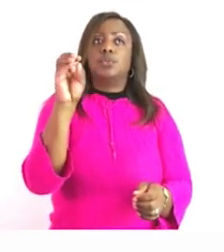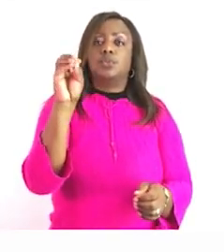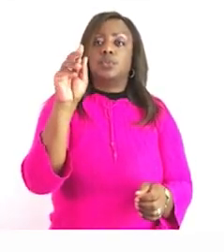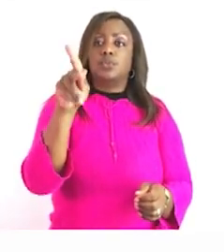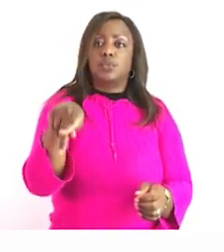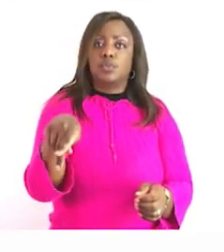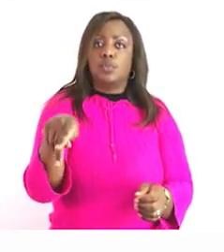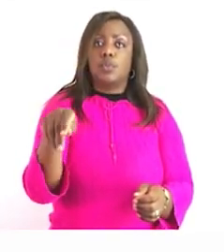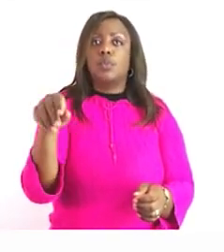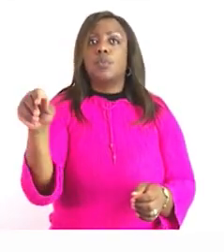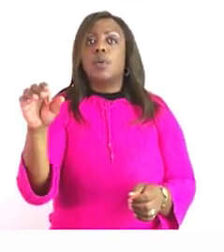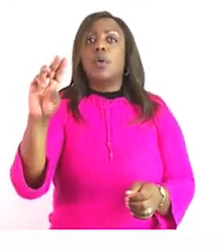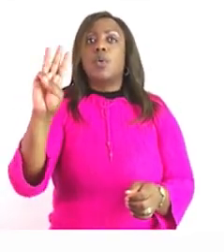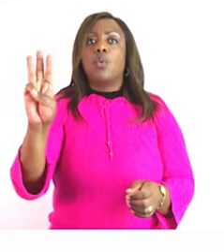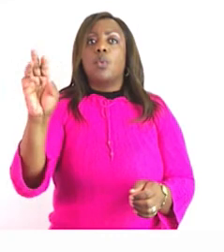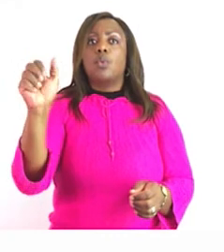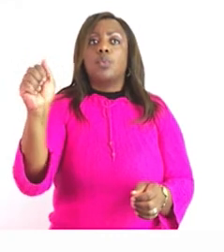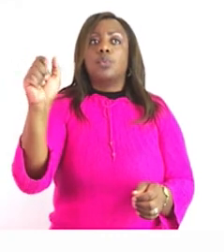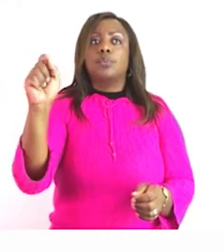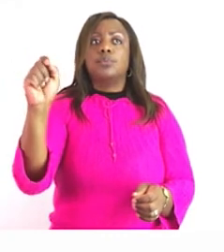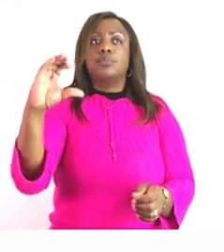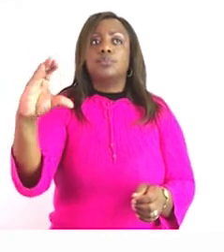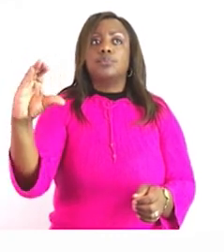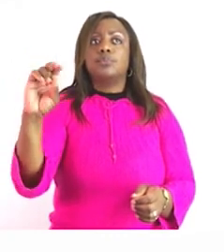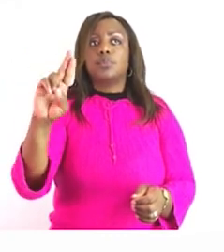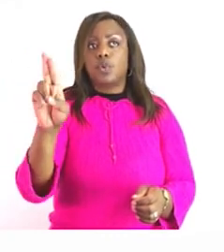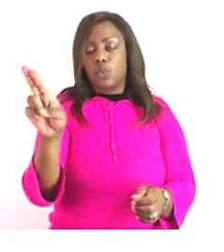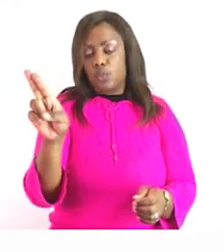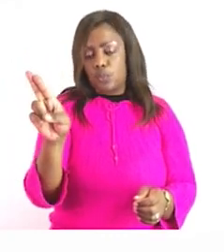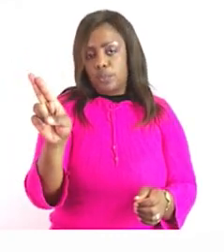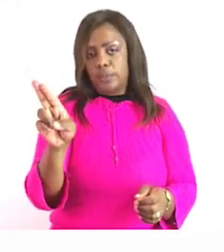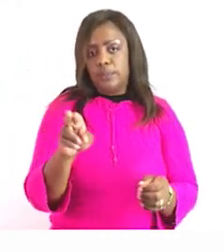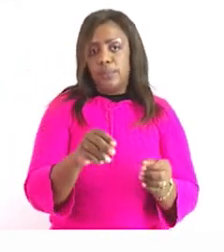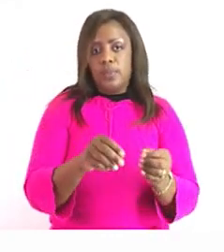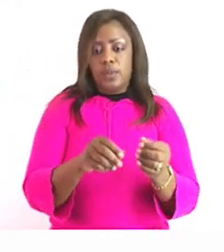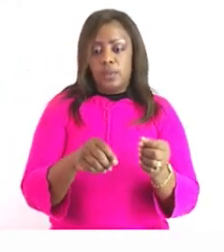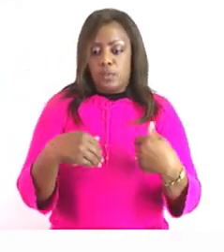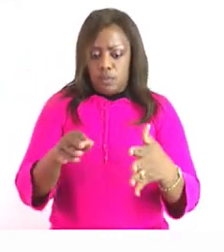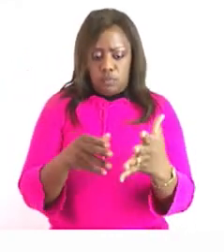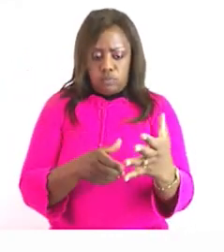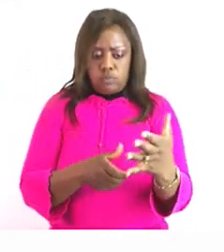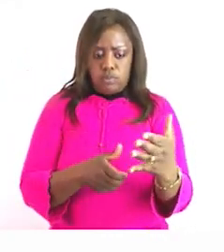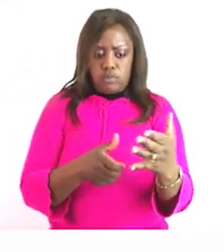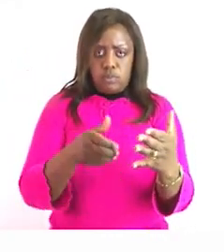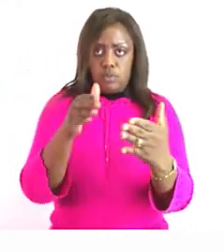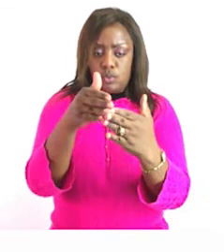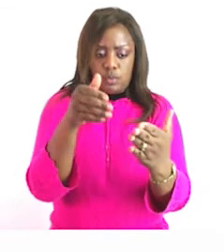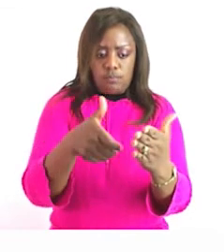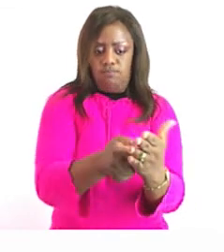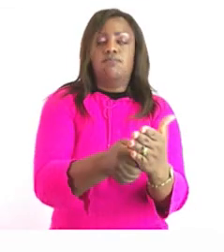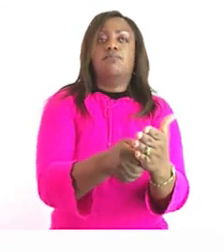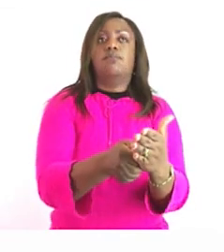time, we use clock or the watch. There are two types. There